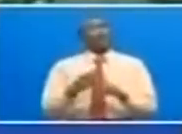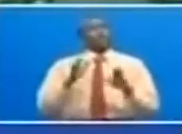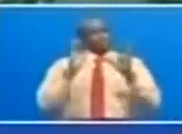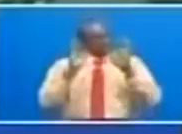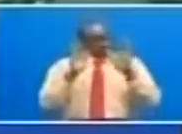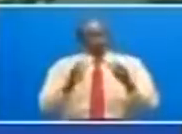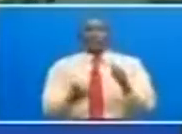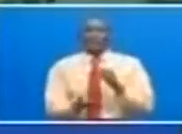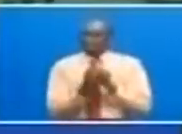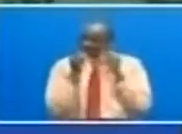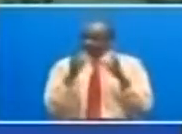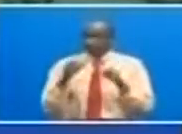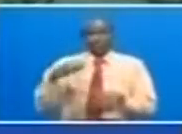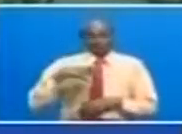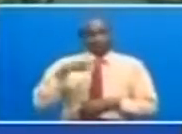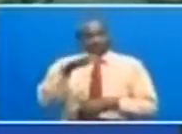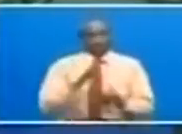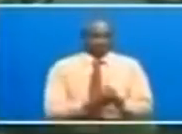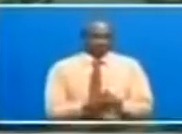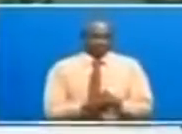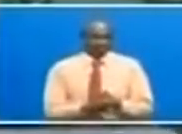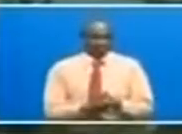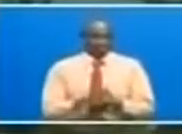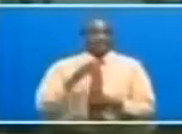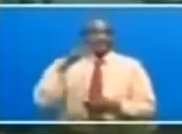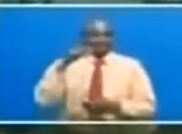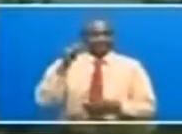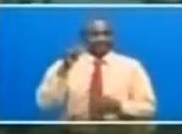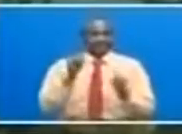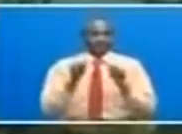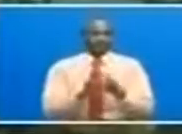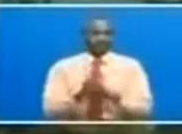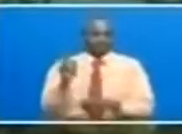millions of people in the region. Sharon Momanyi, KTN News, Nairobi.